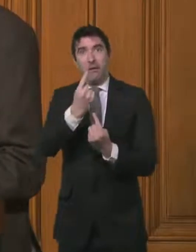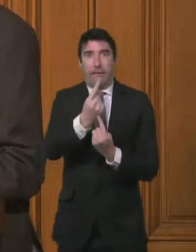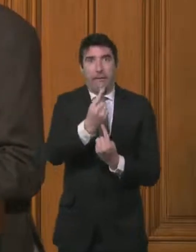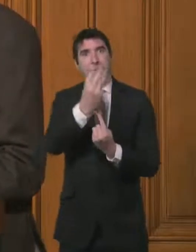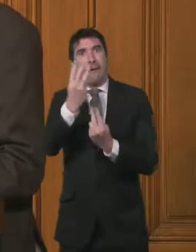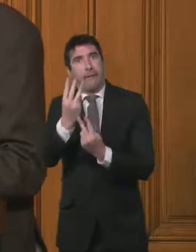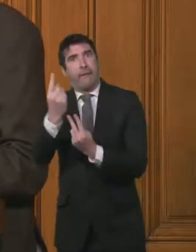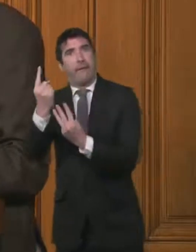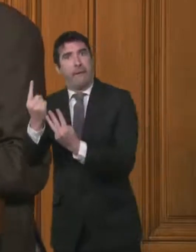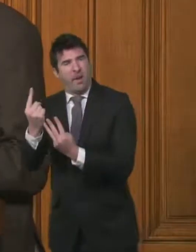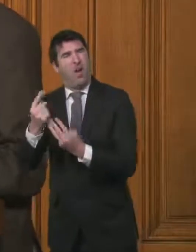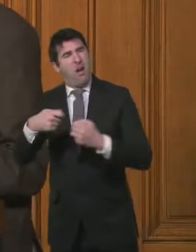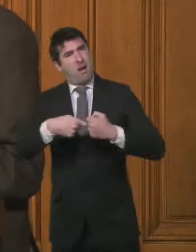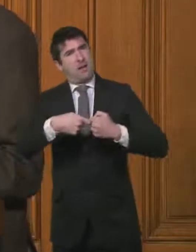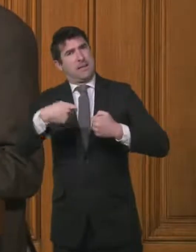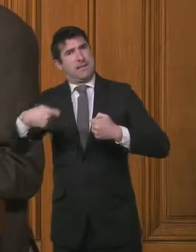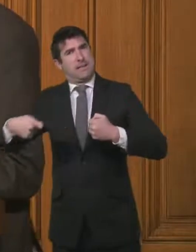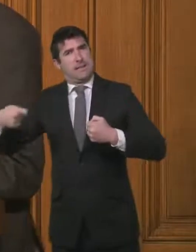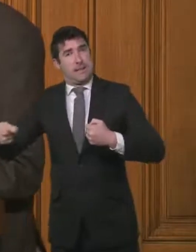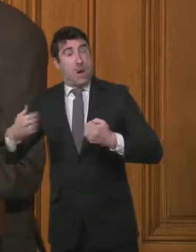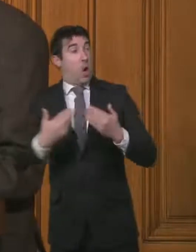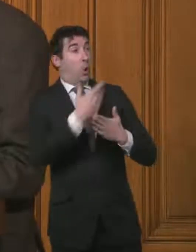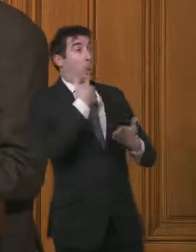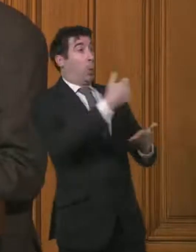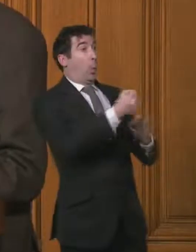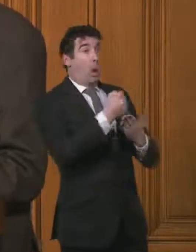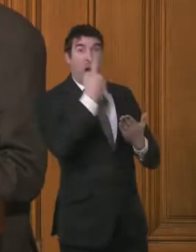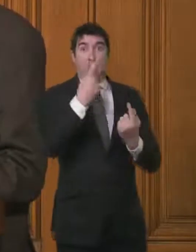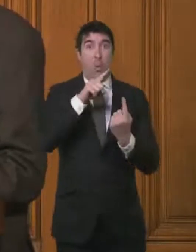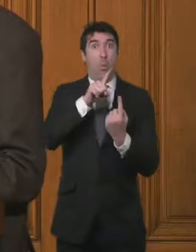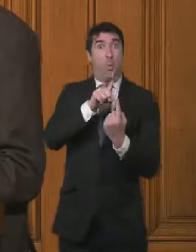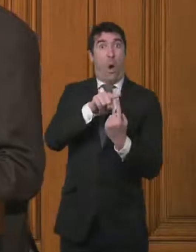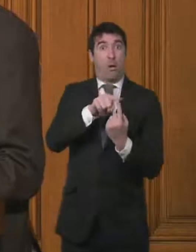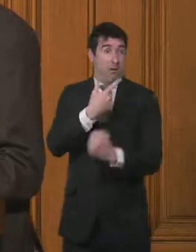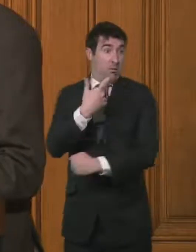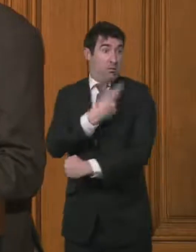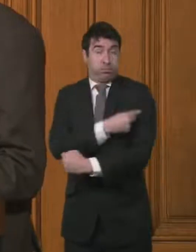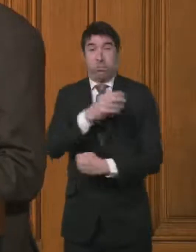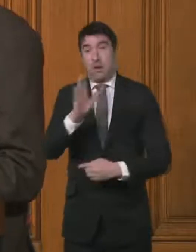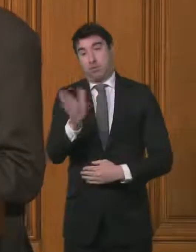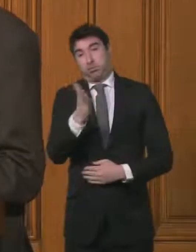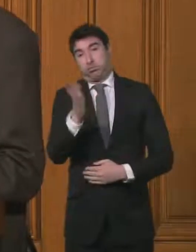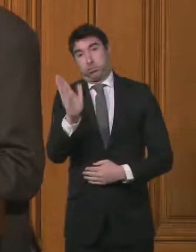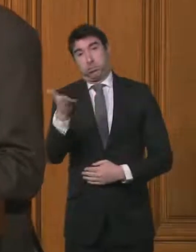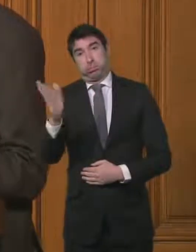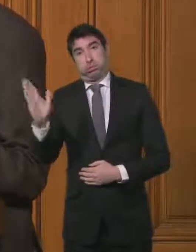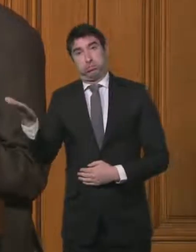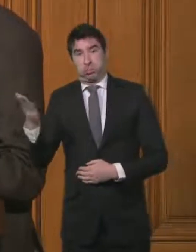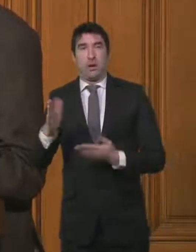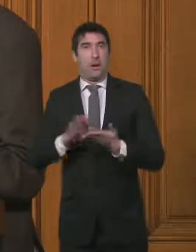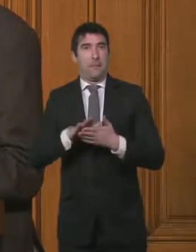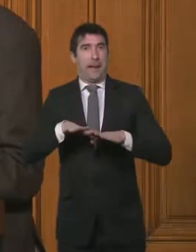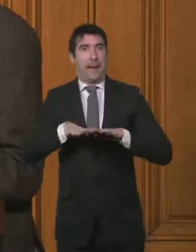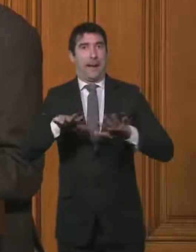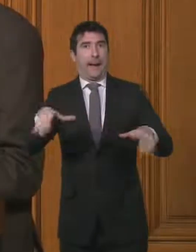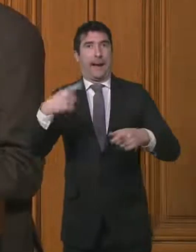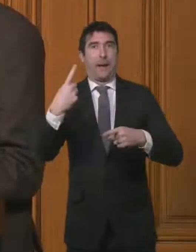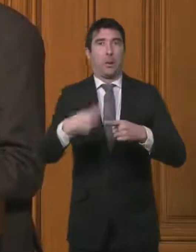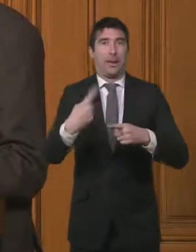vaccine to us. We've been focusing, as you know, on the highest priority groups set by JCVI, so the over